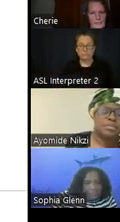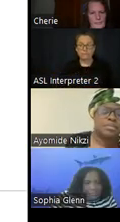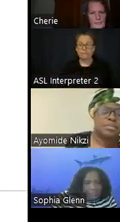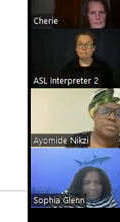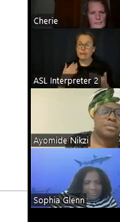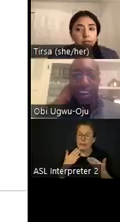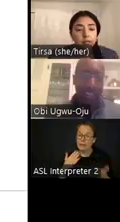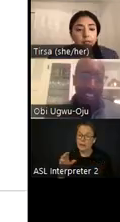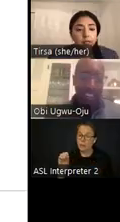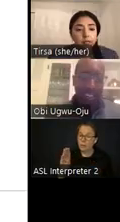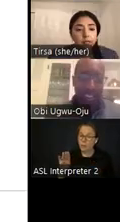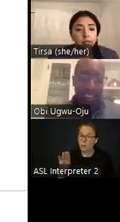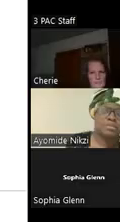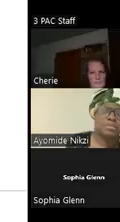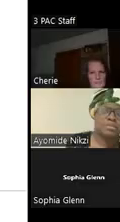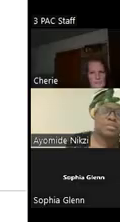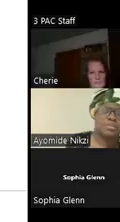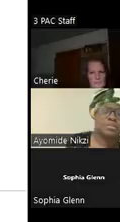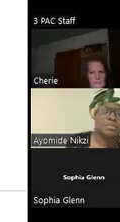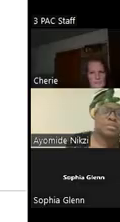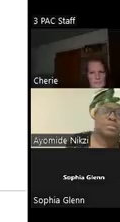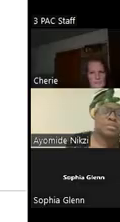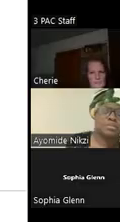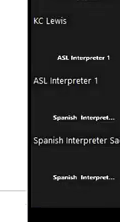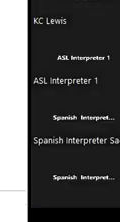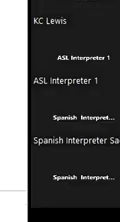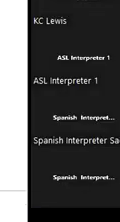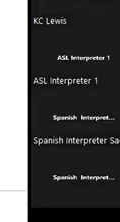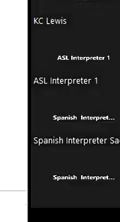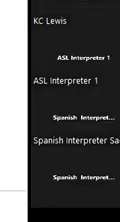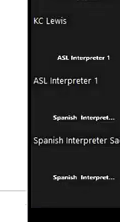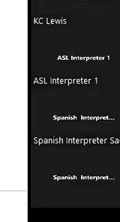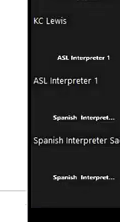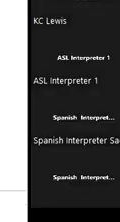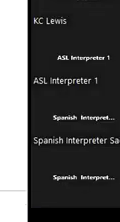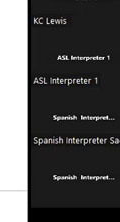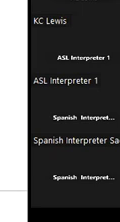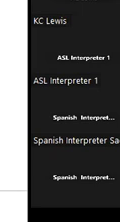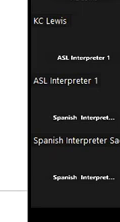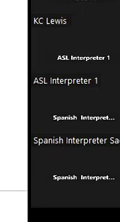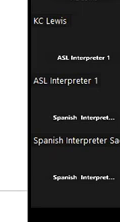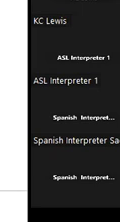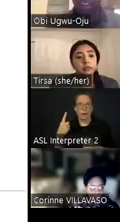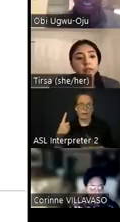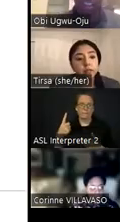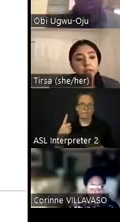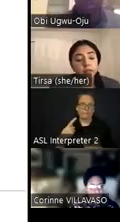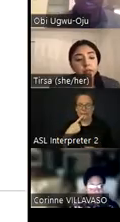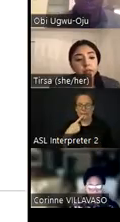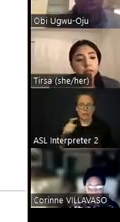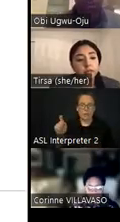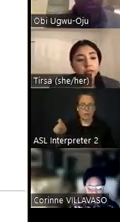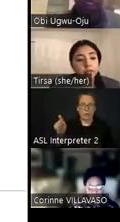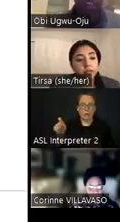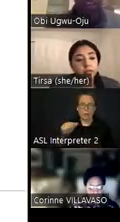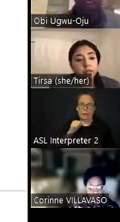Thank you, Co-Chair Obi. You have more that you would like to add to? Yeah, I have a chronic issue of saying should instead of shall. This